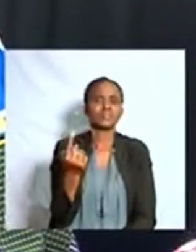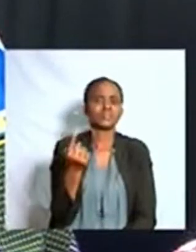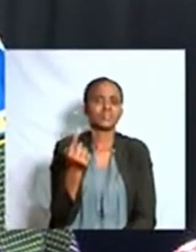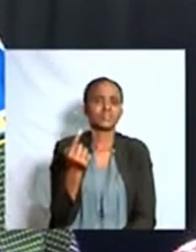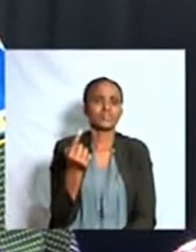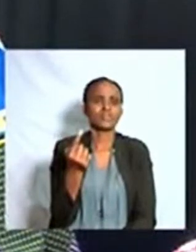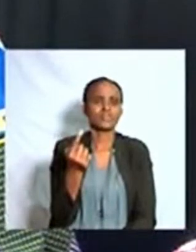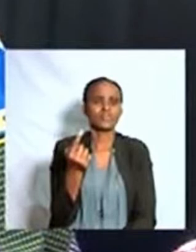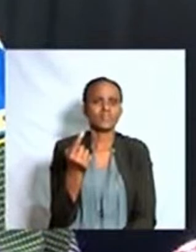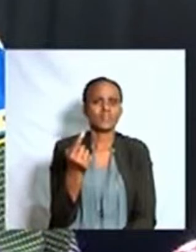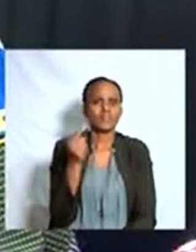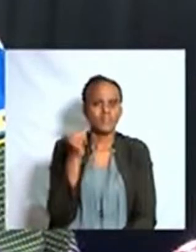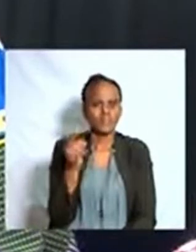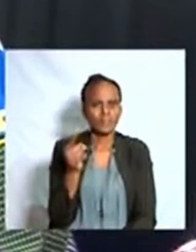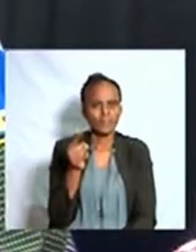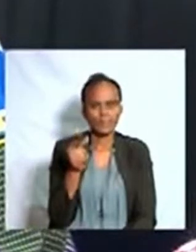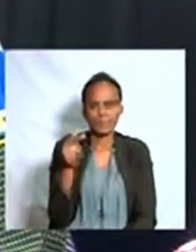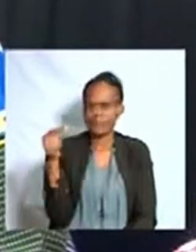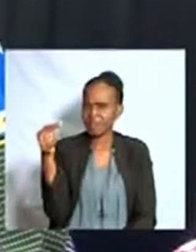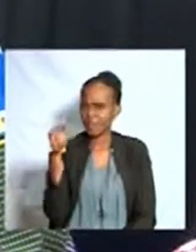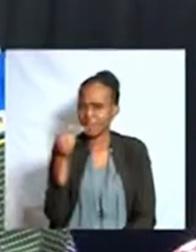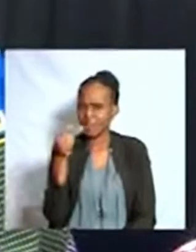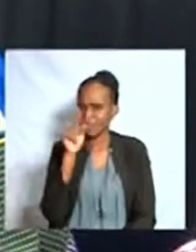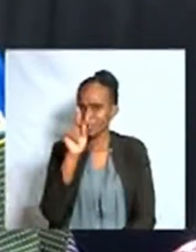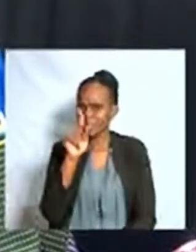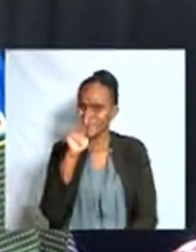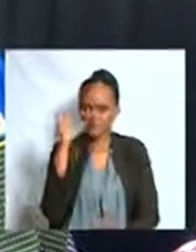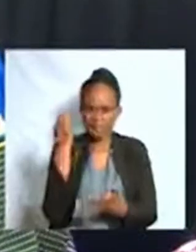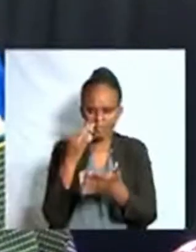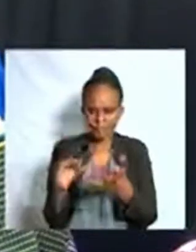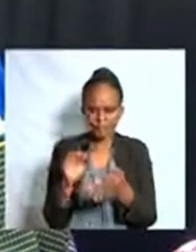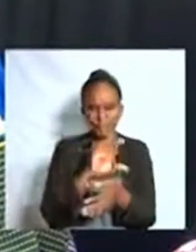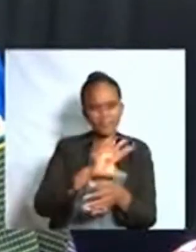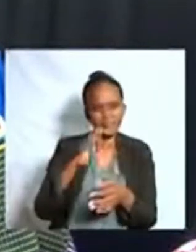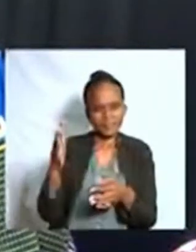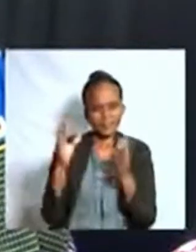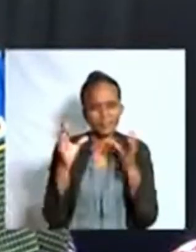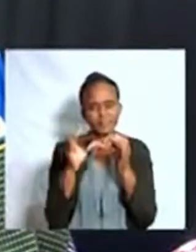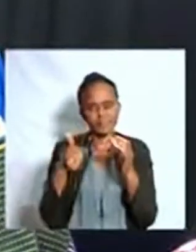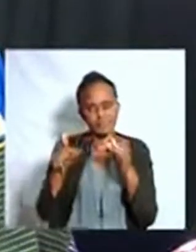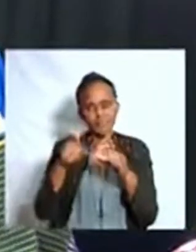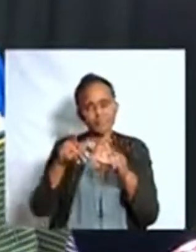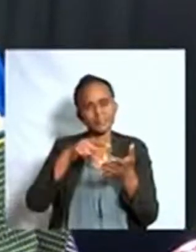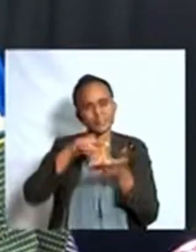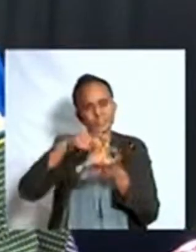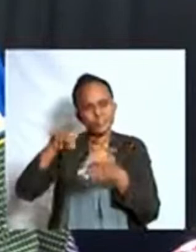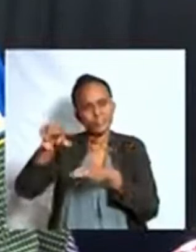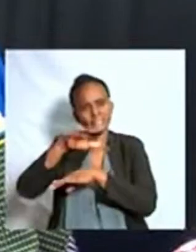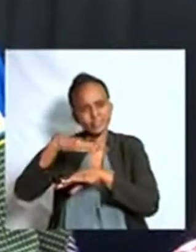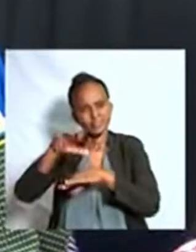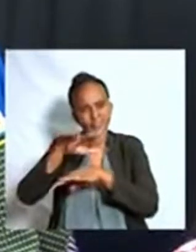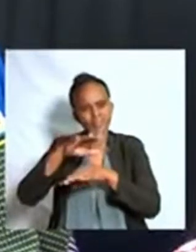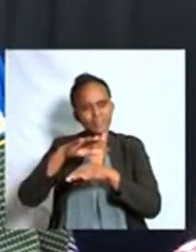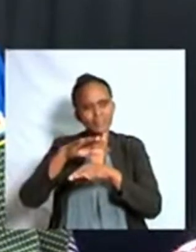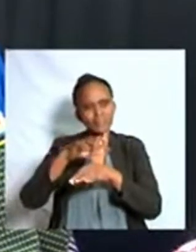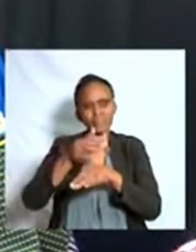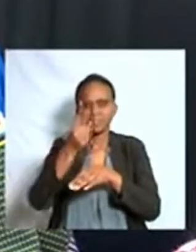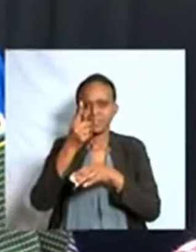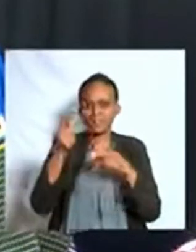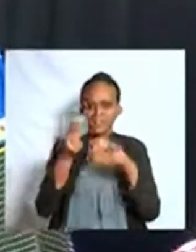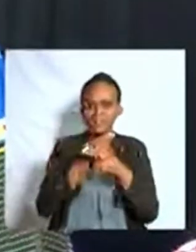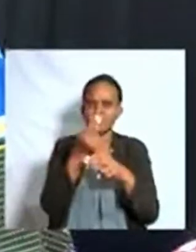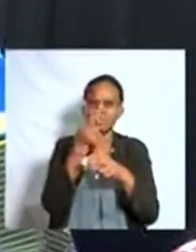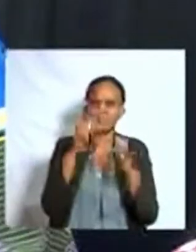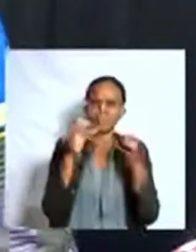K General Dealers had to write back to the council where they were overpaid by when they were building 1x2